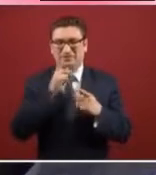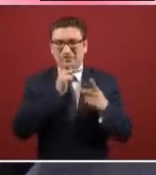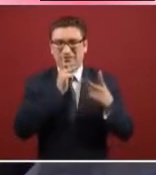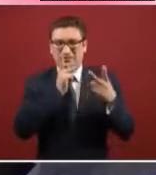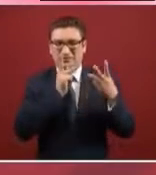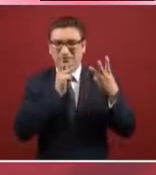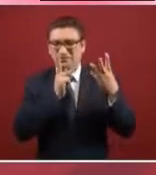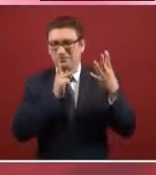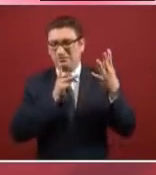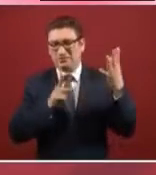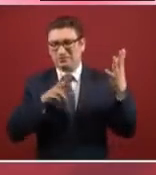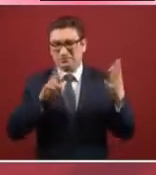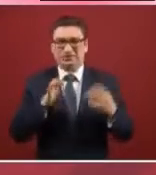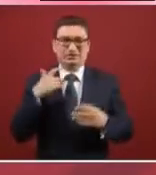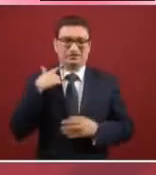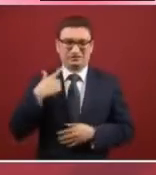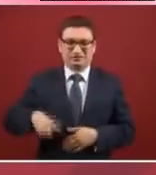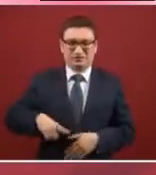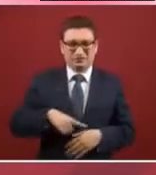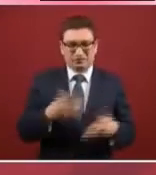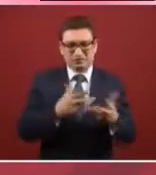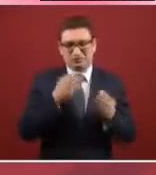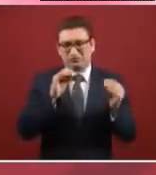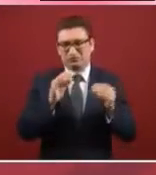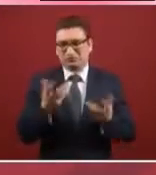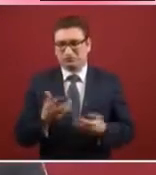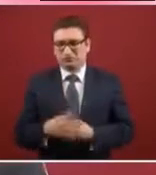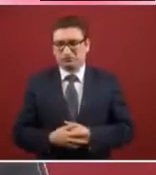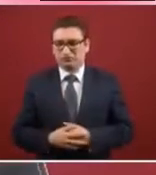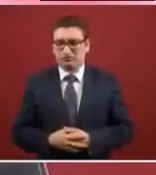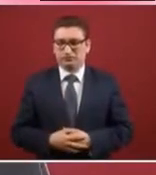etcétera. De veras. Yeah, entonces, truly.